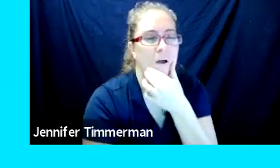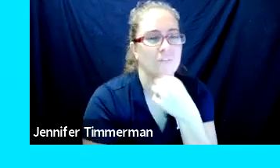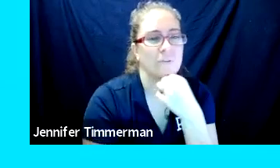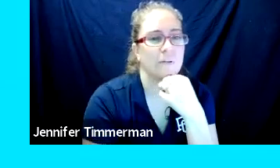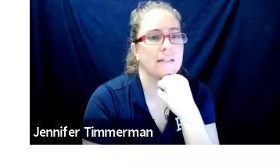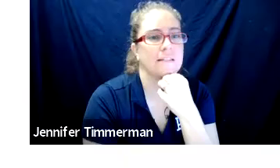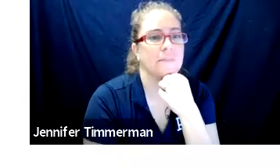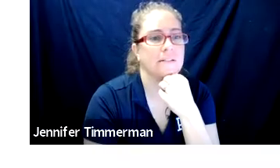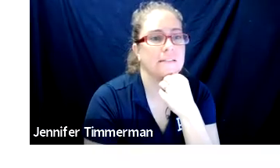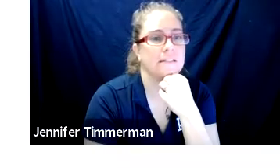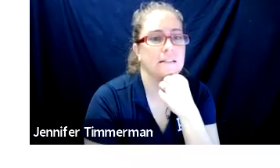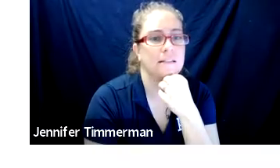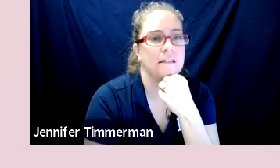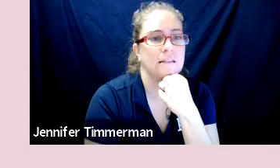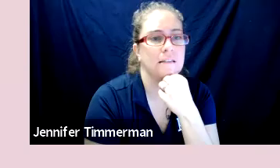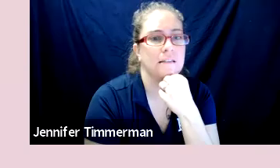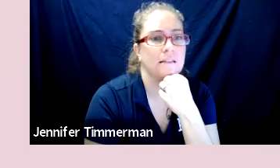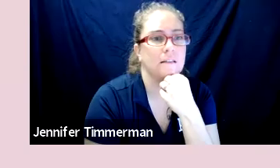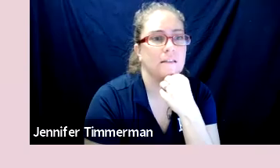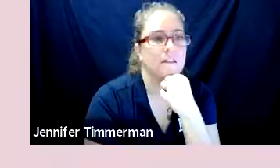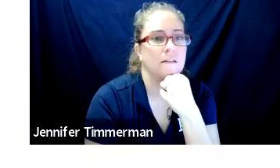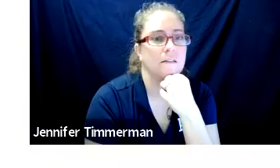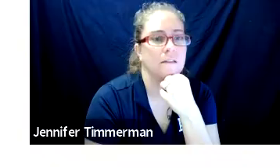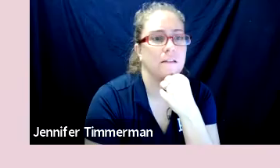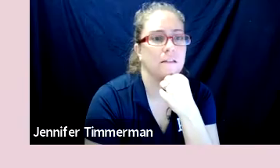Actually, let me pause real quick because I want to see.